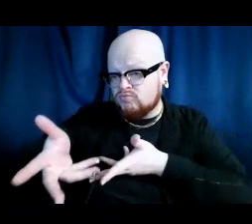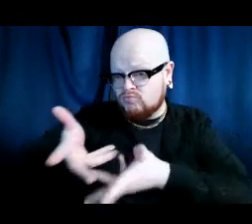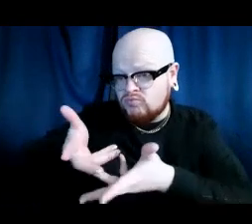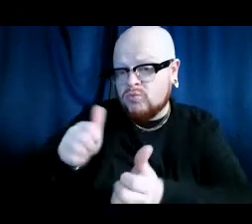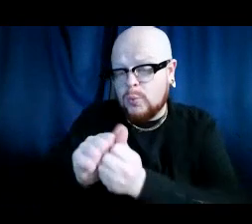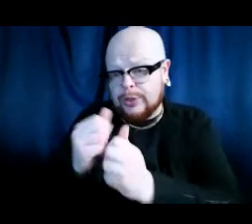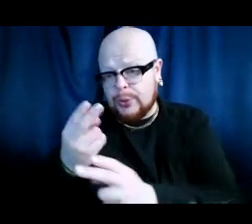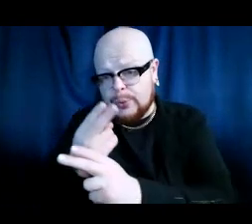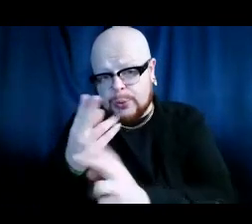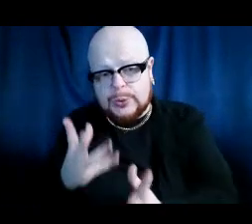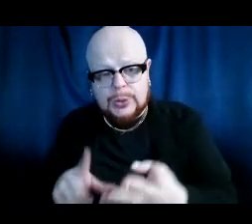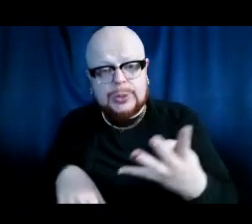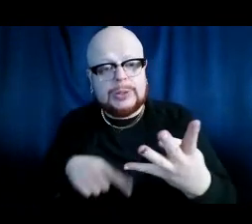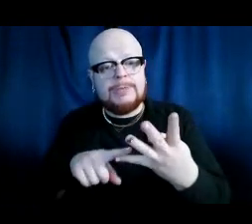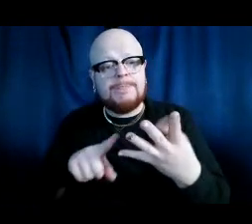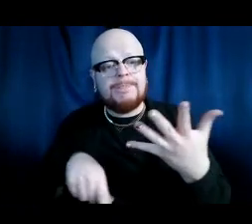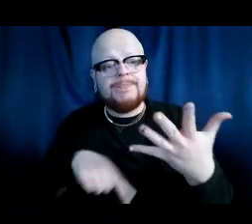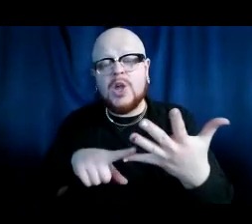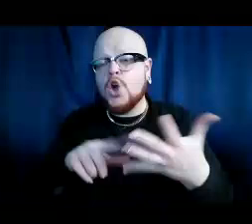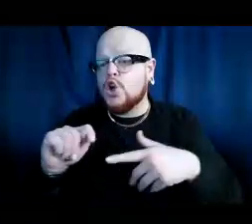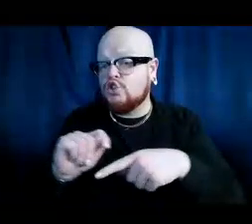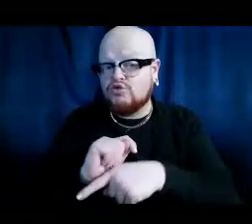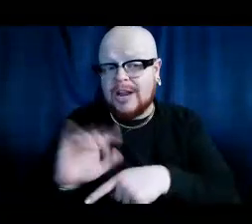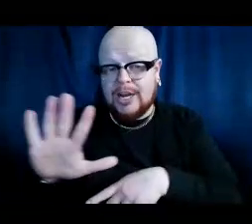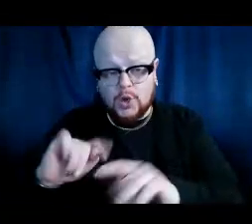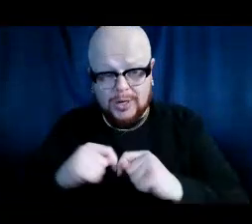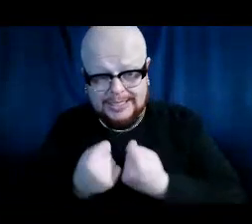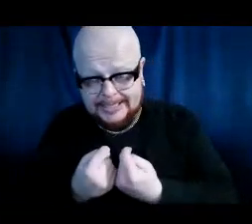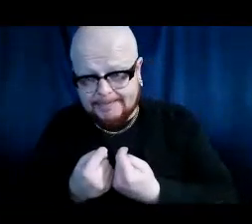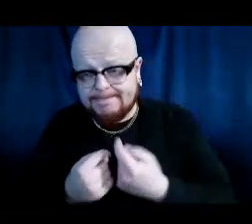So, Shelly, let's start with making accessibility a priority.